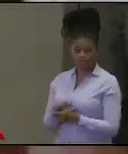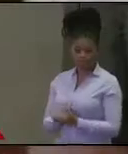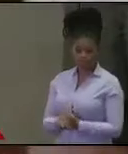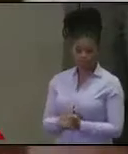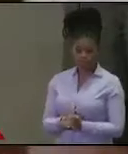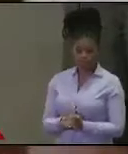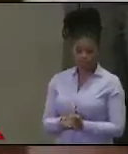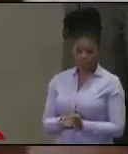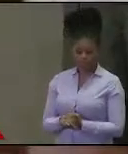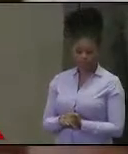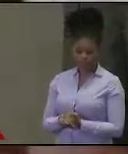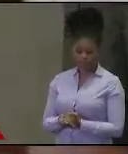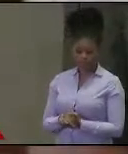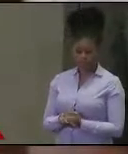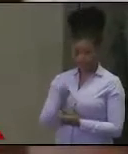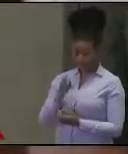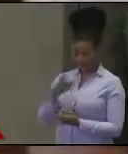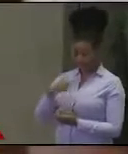Uba